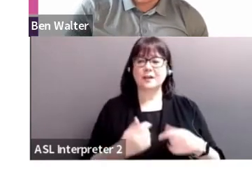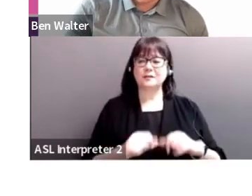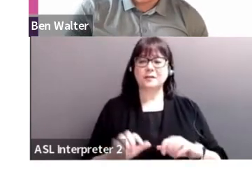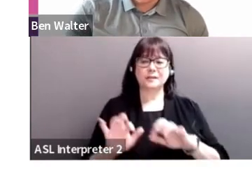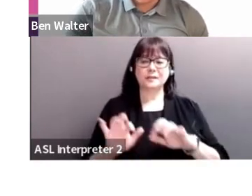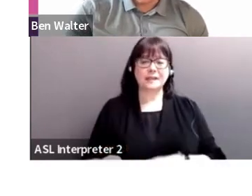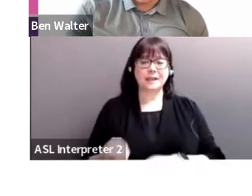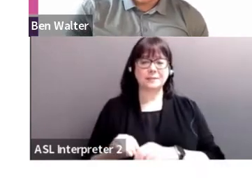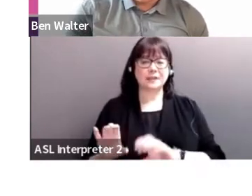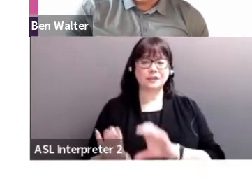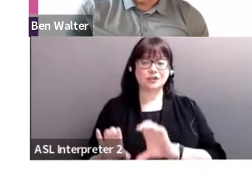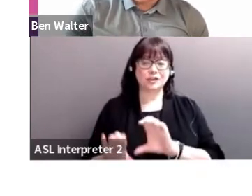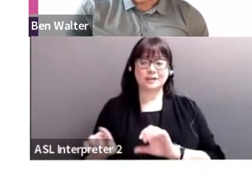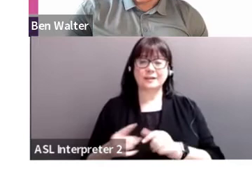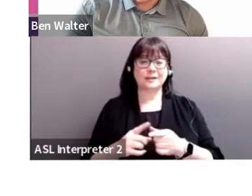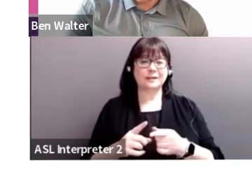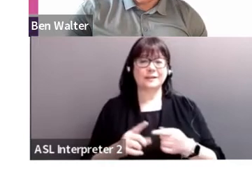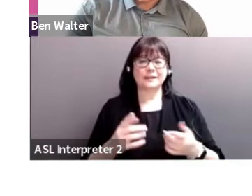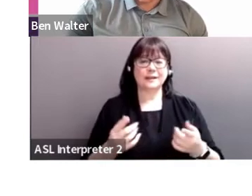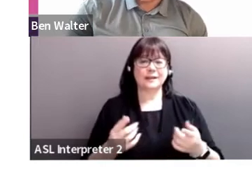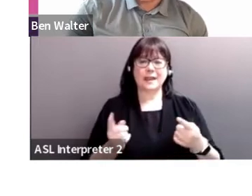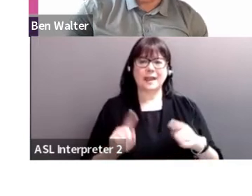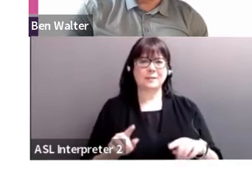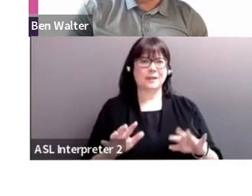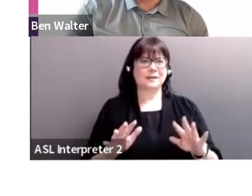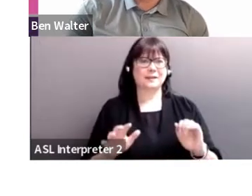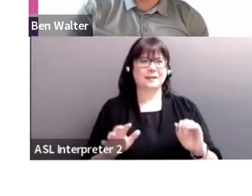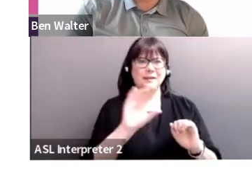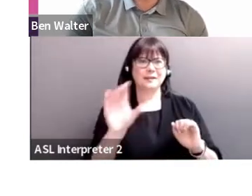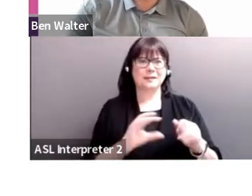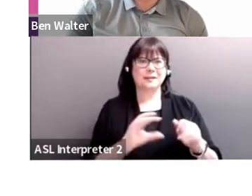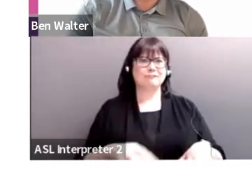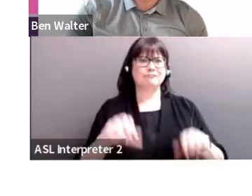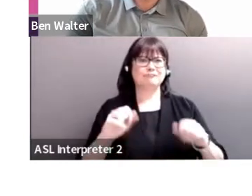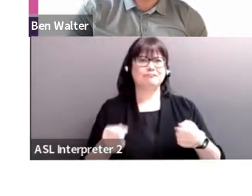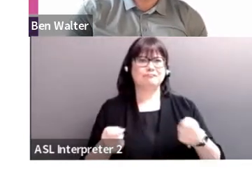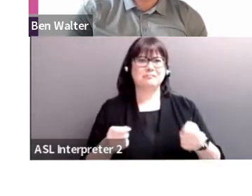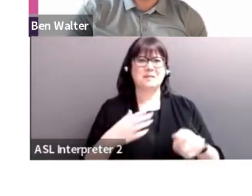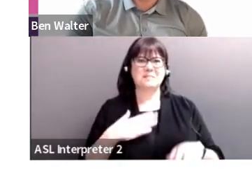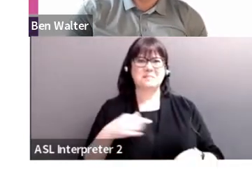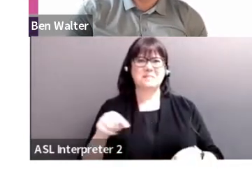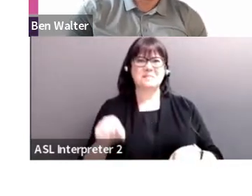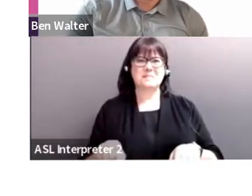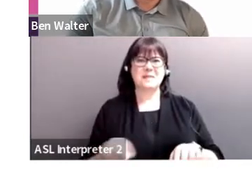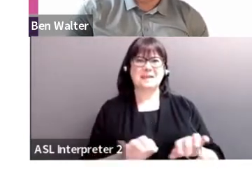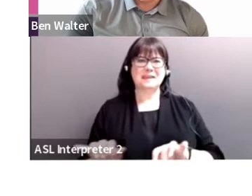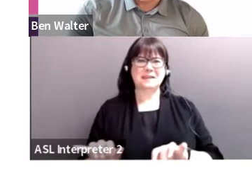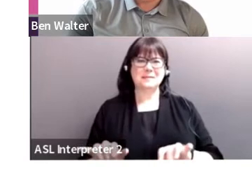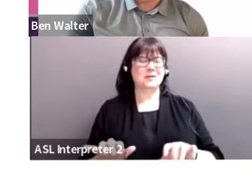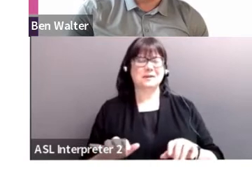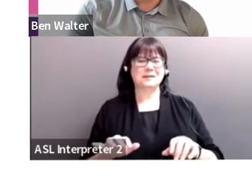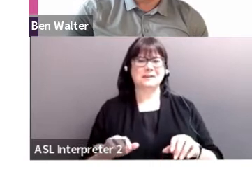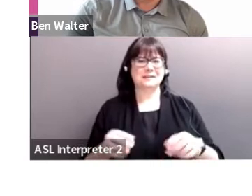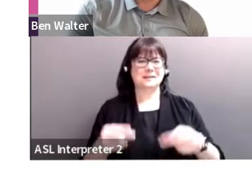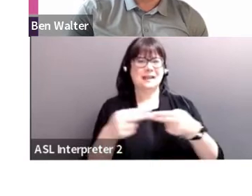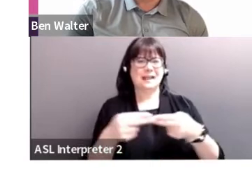then for some reason, all of a sudden, Zoom just like took over my keyboard and just started switching the slides when I was trying to type. But anyways, I guess